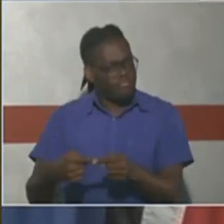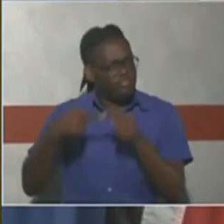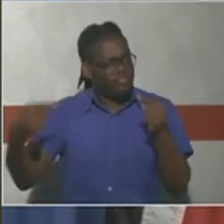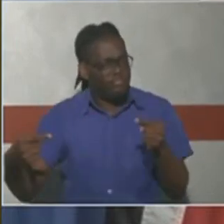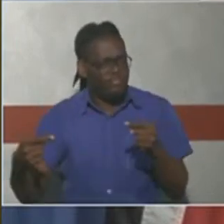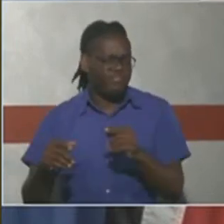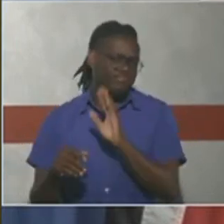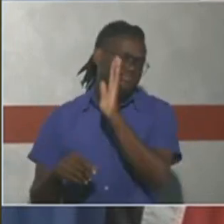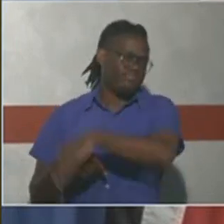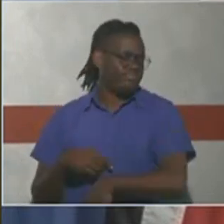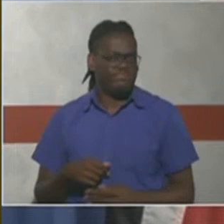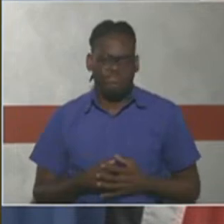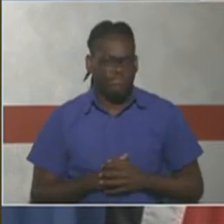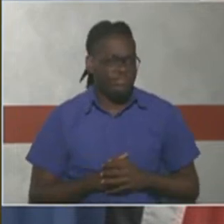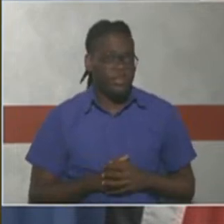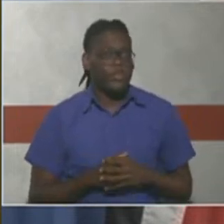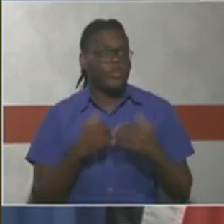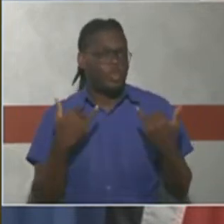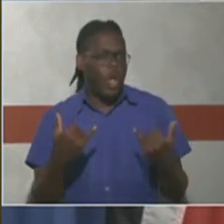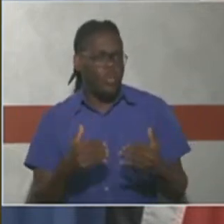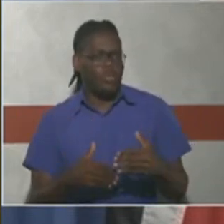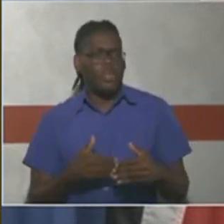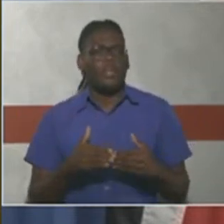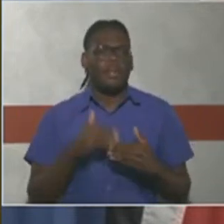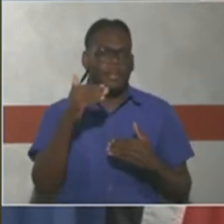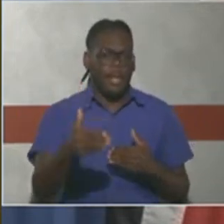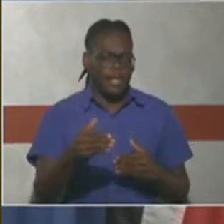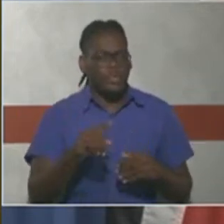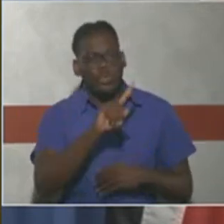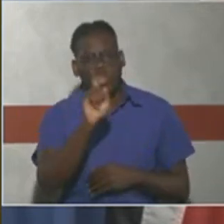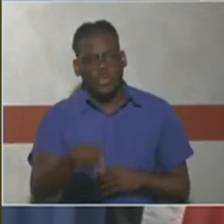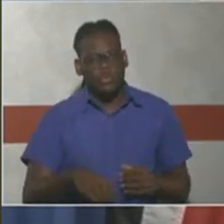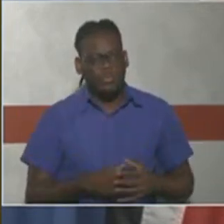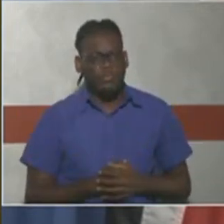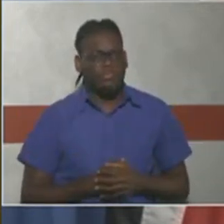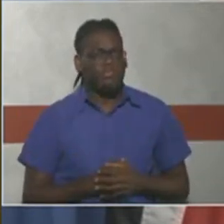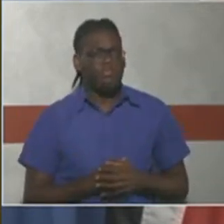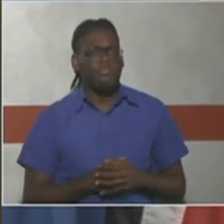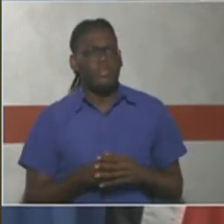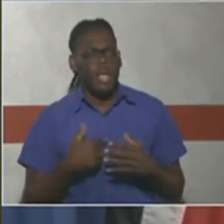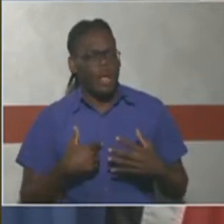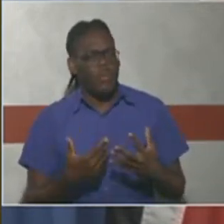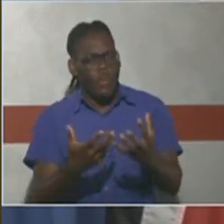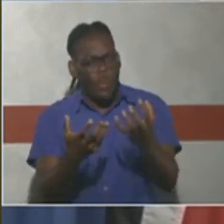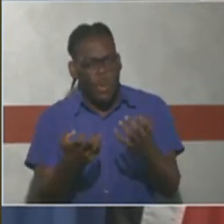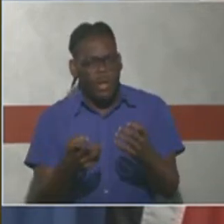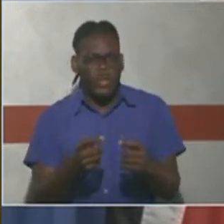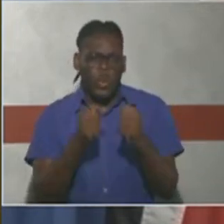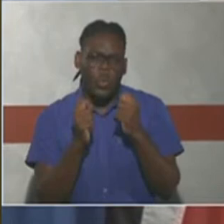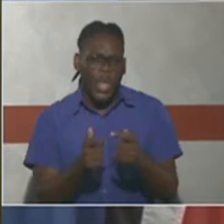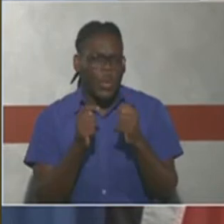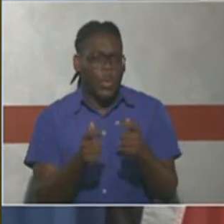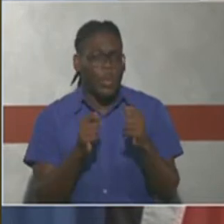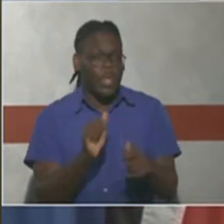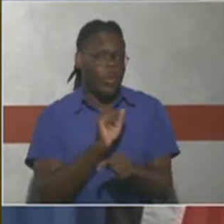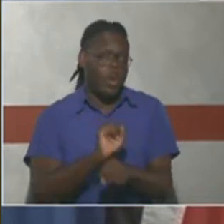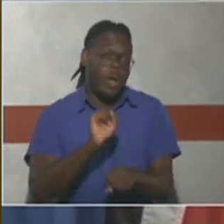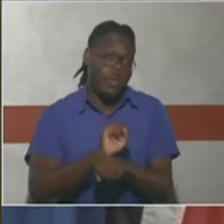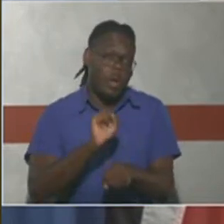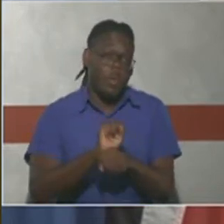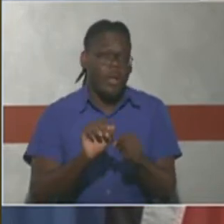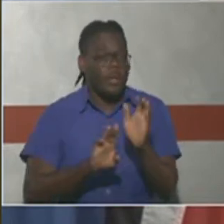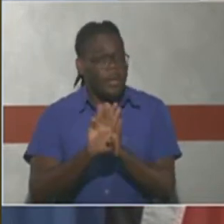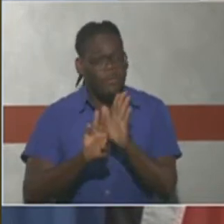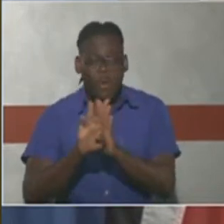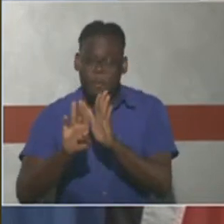and field development, and with acceleration, we can,